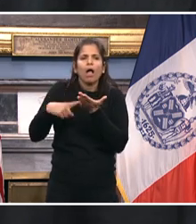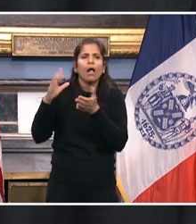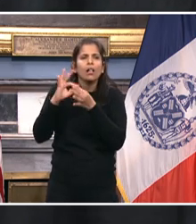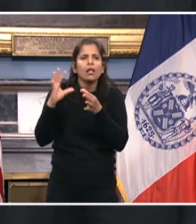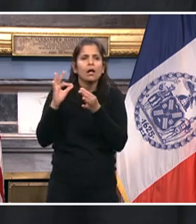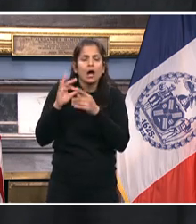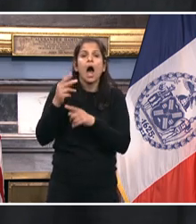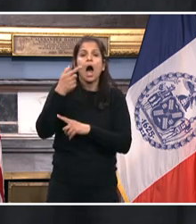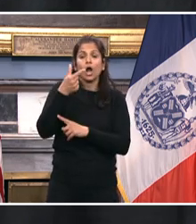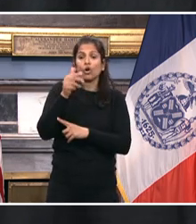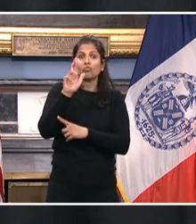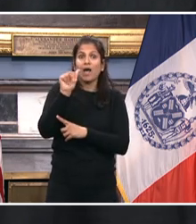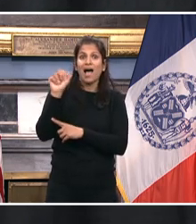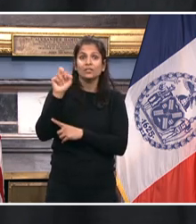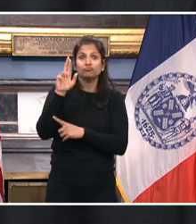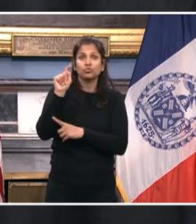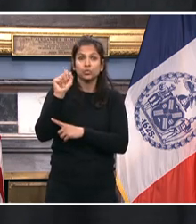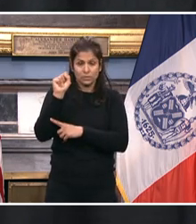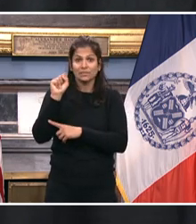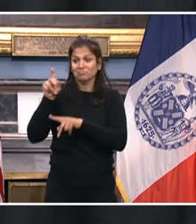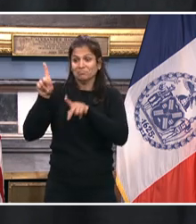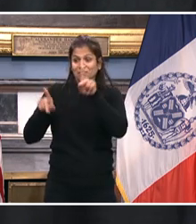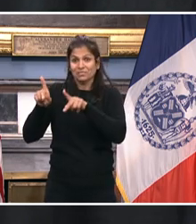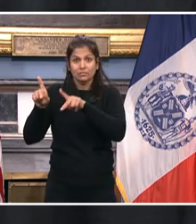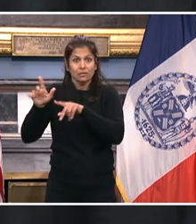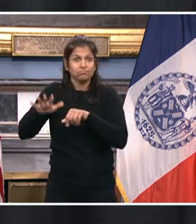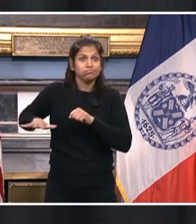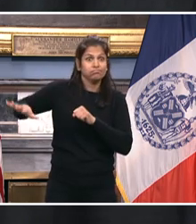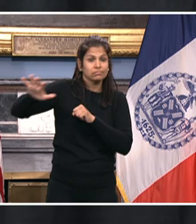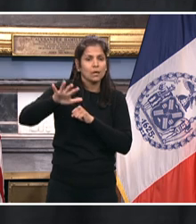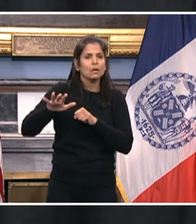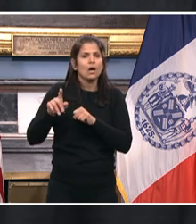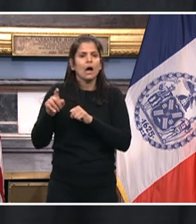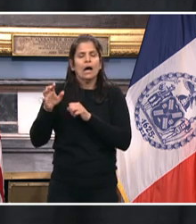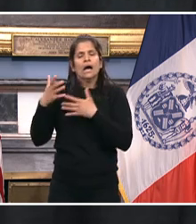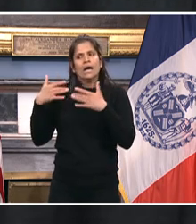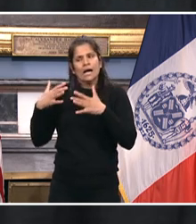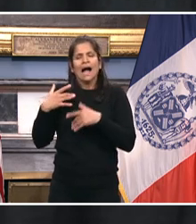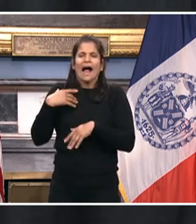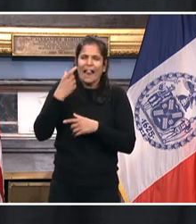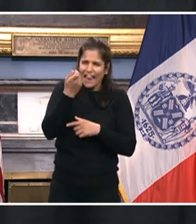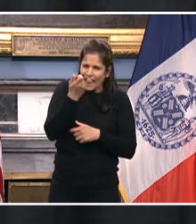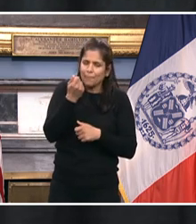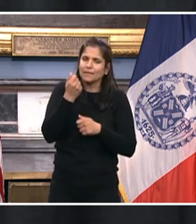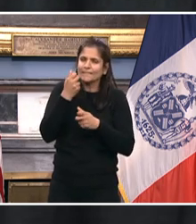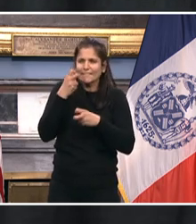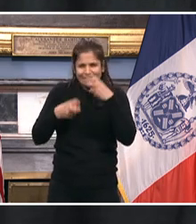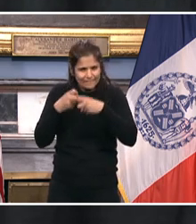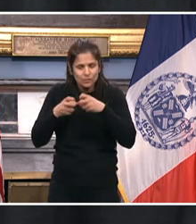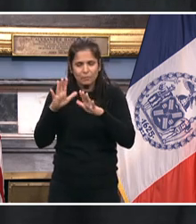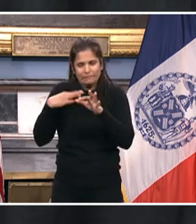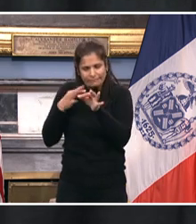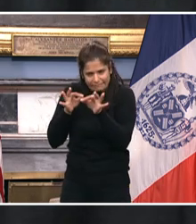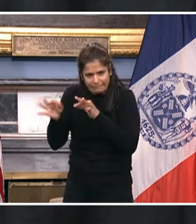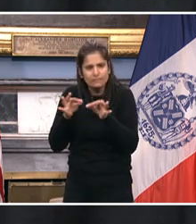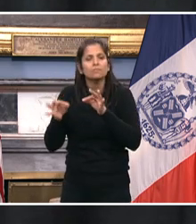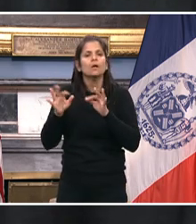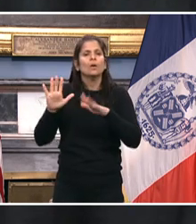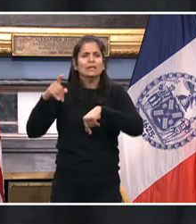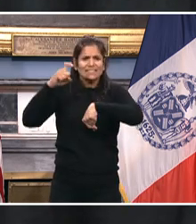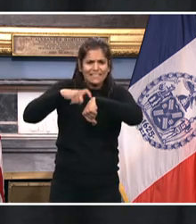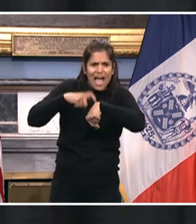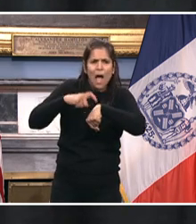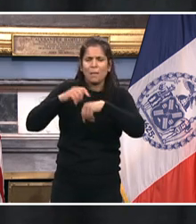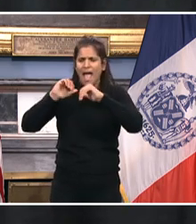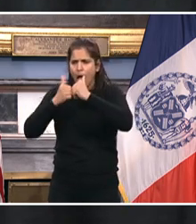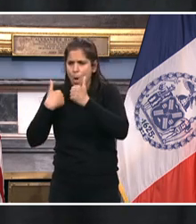communities with protections, of course. That's going to take a little more organizing and obviously a little more security in our supply of